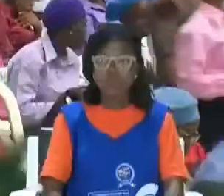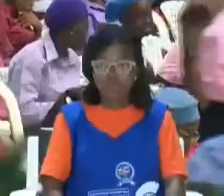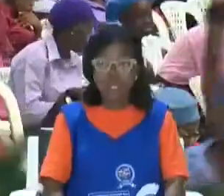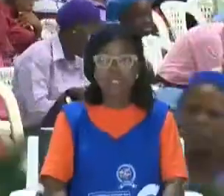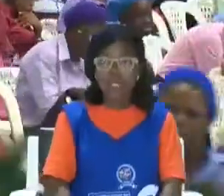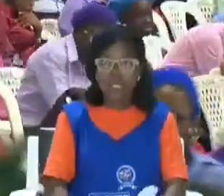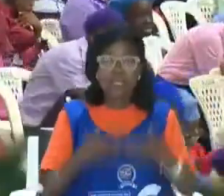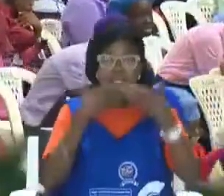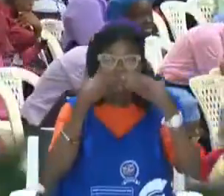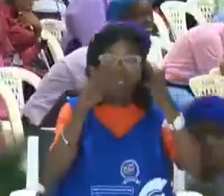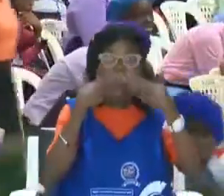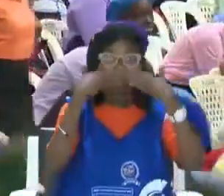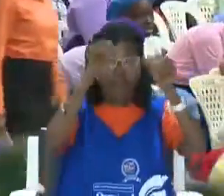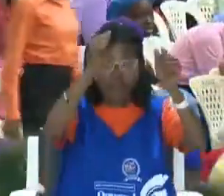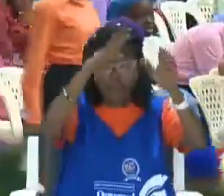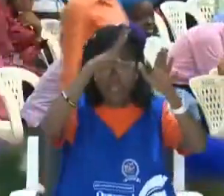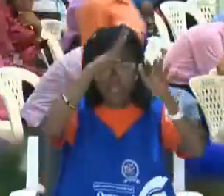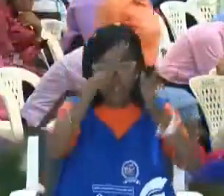Thank you, Father.